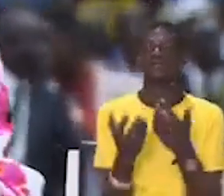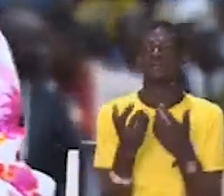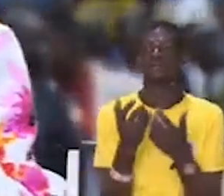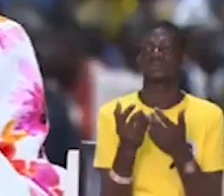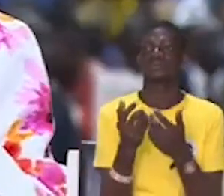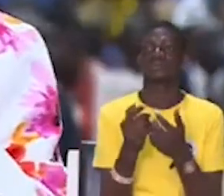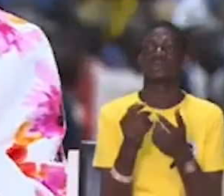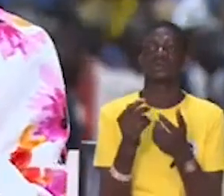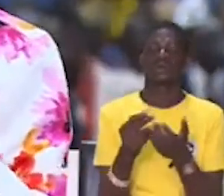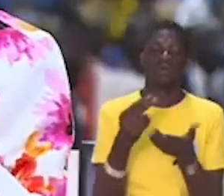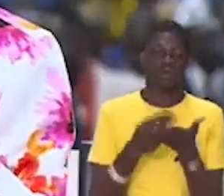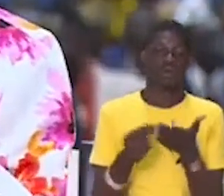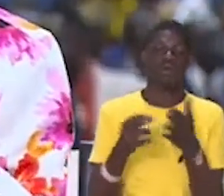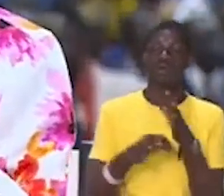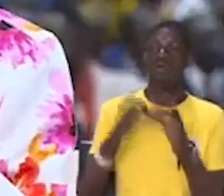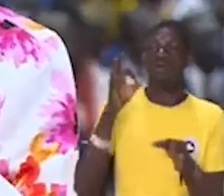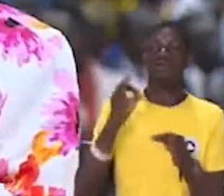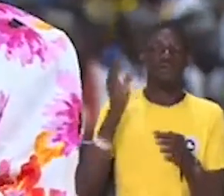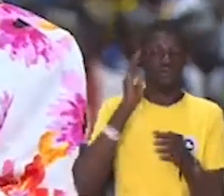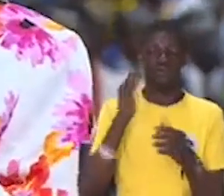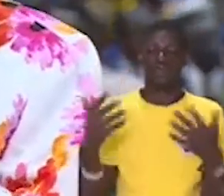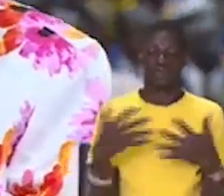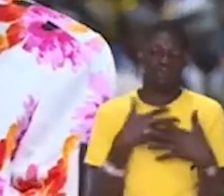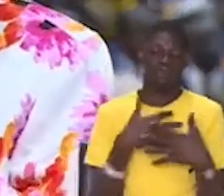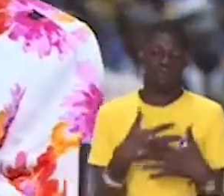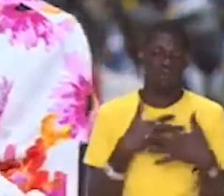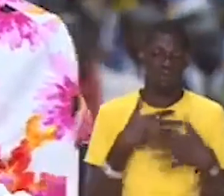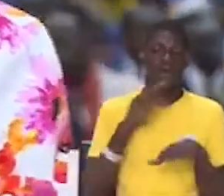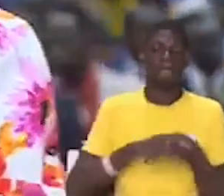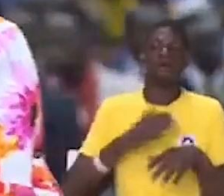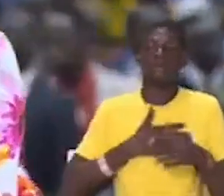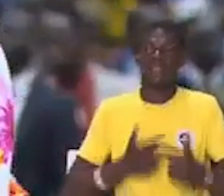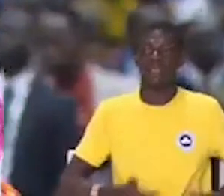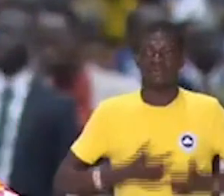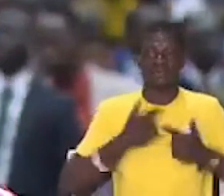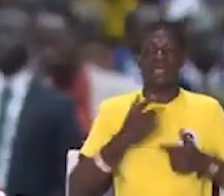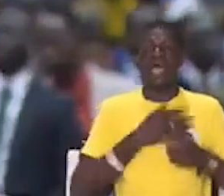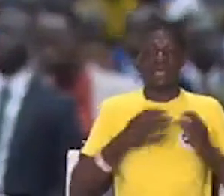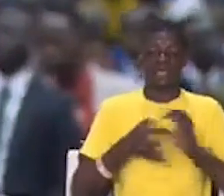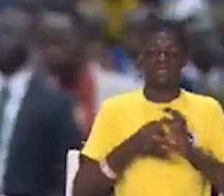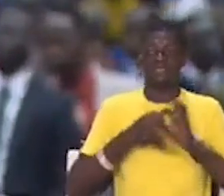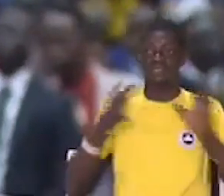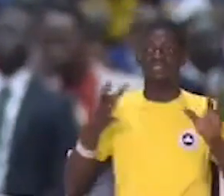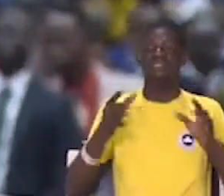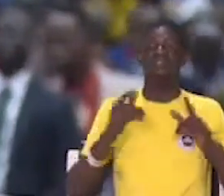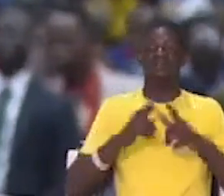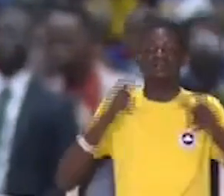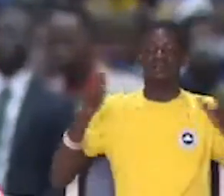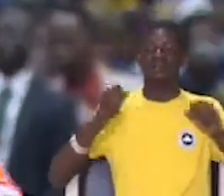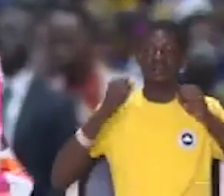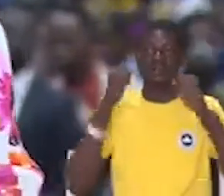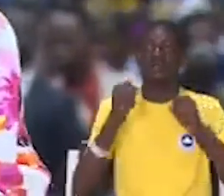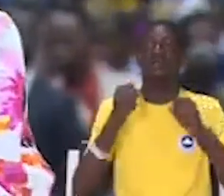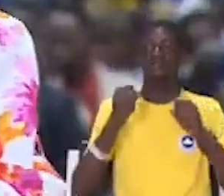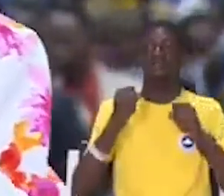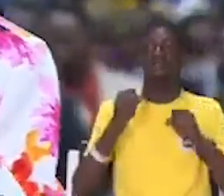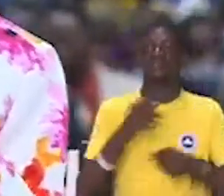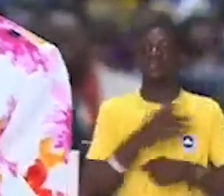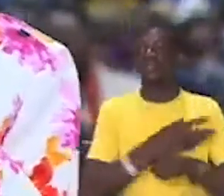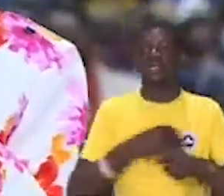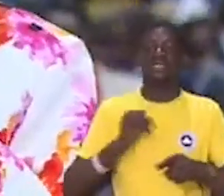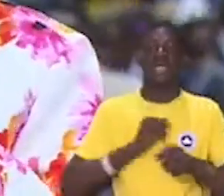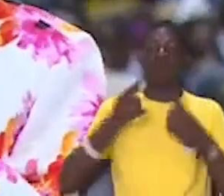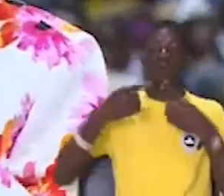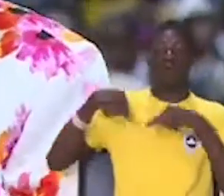The Holy Ghost will brood upon me and release tremendous power. I will